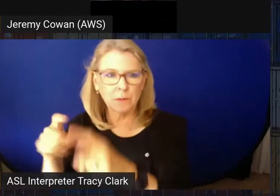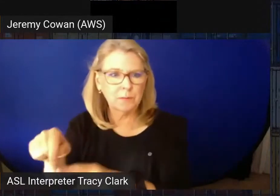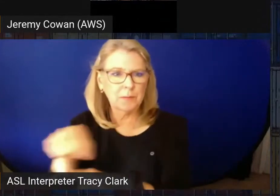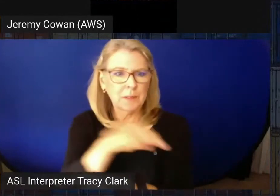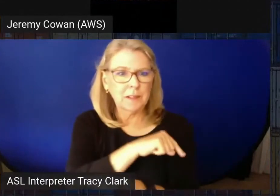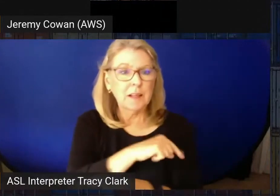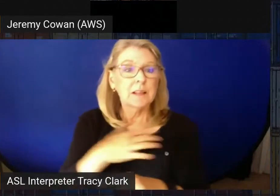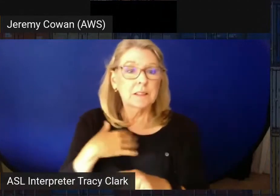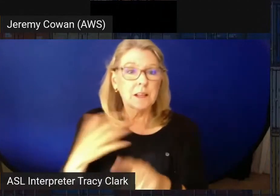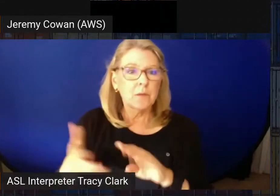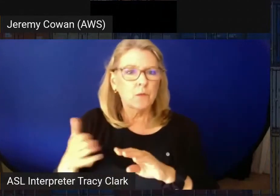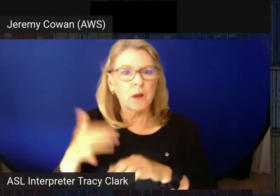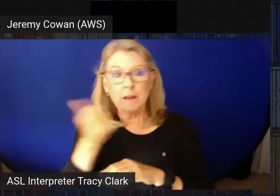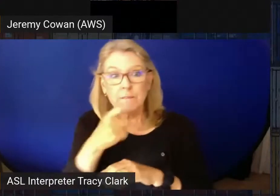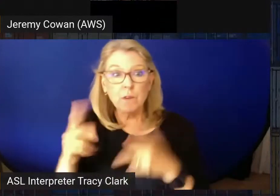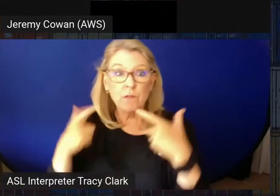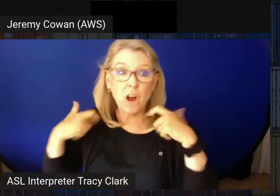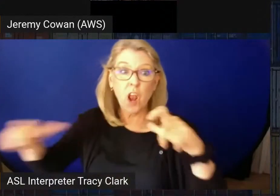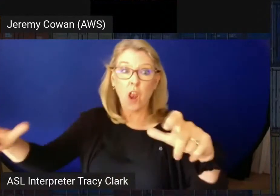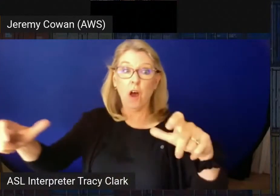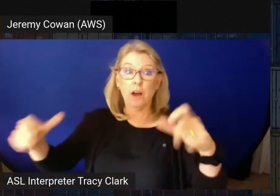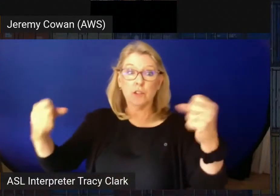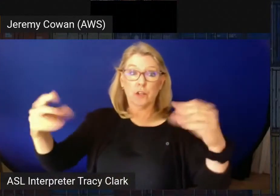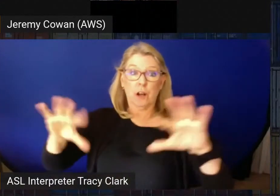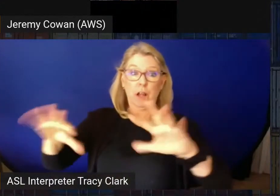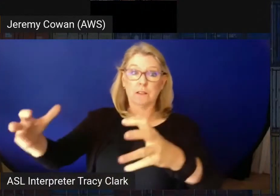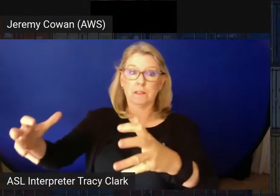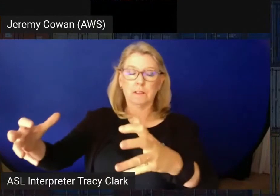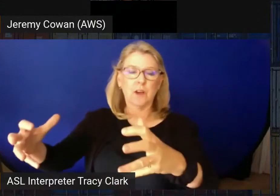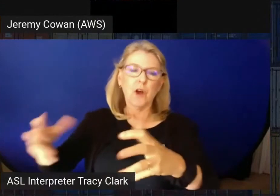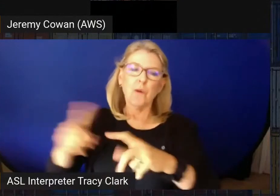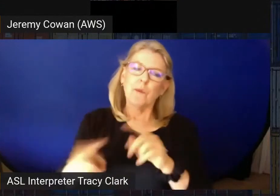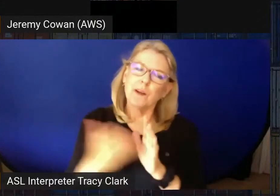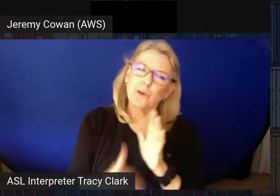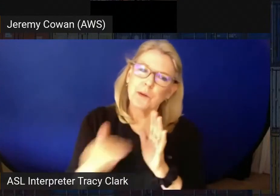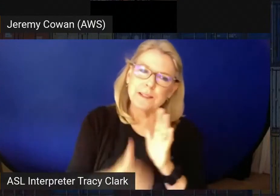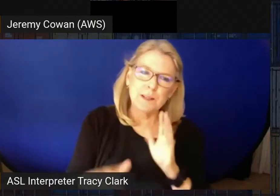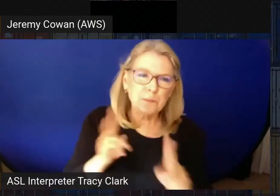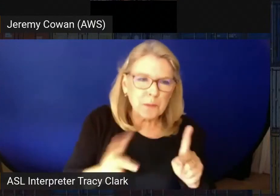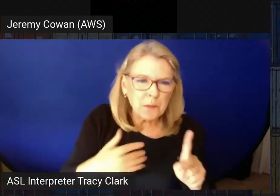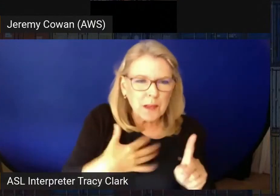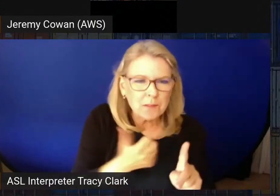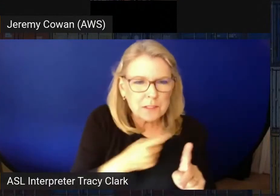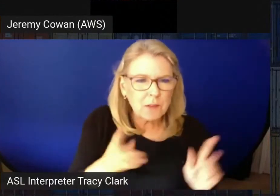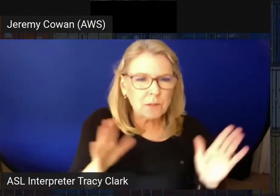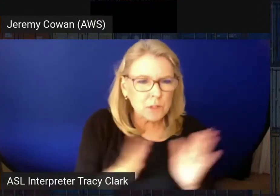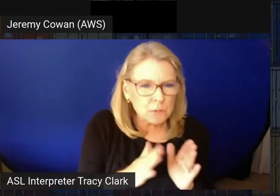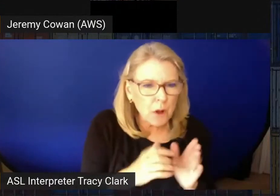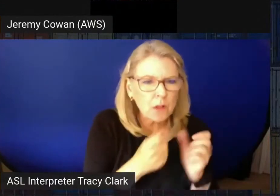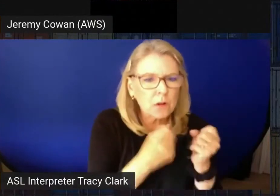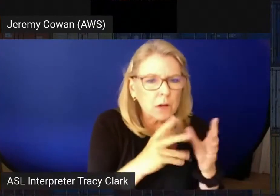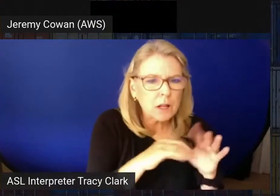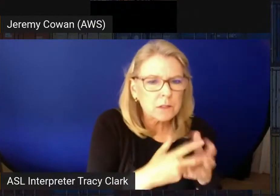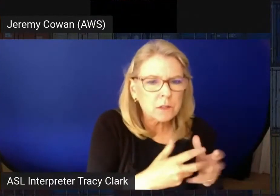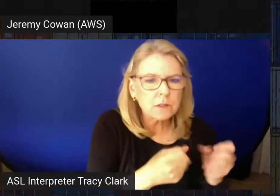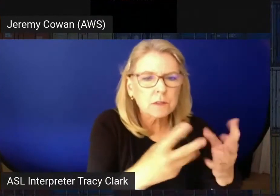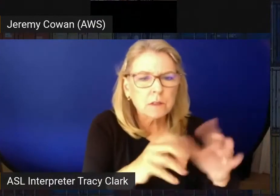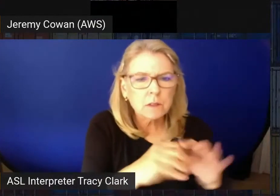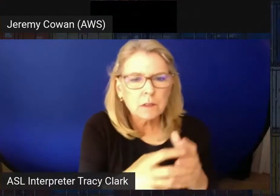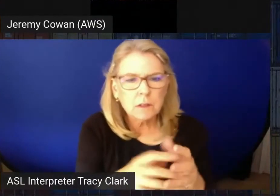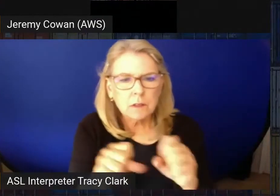customers are creating multiple clusters, perhaps for different environments or for running different sets of